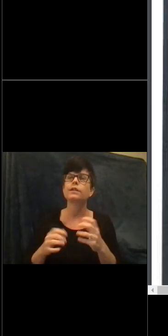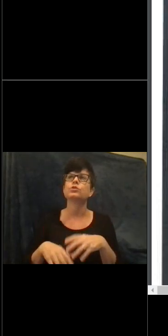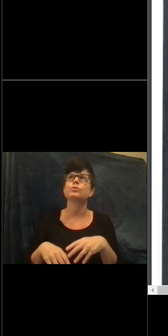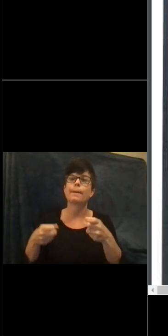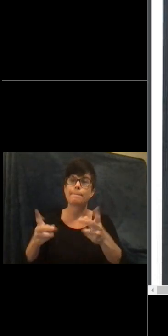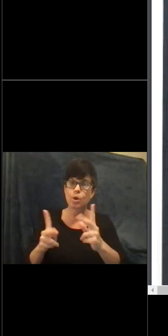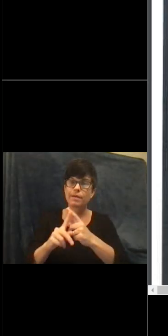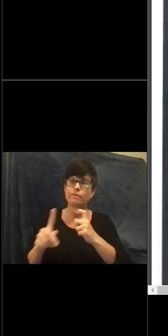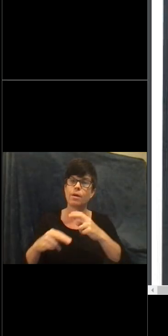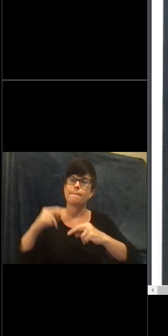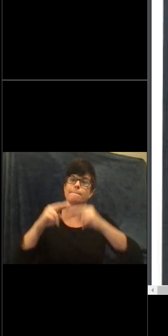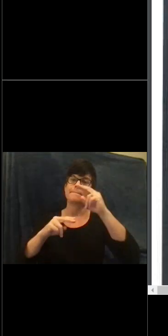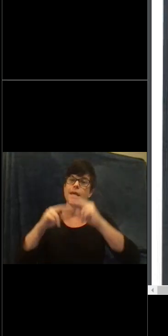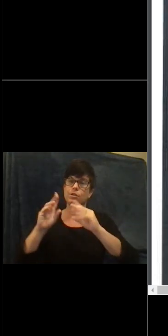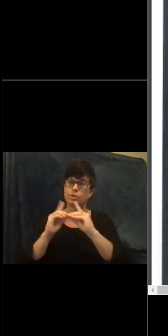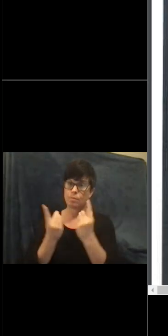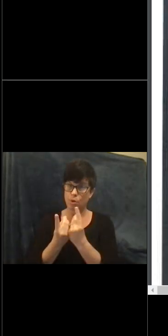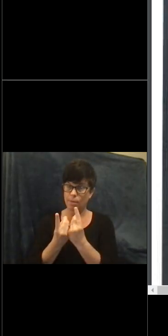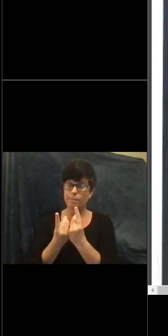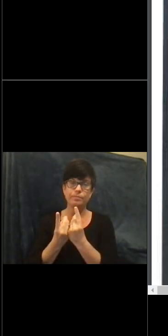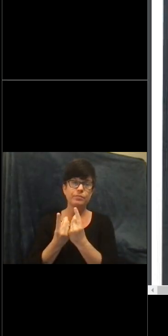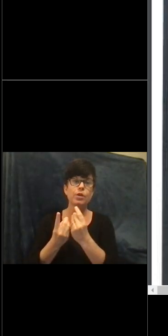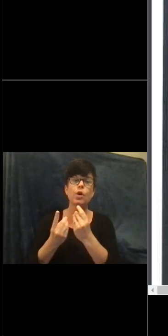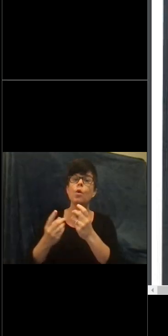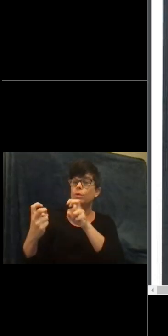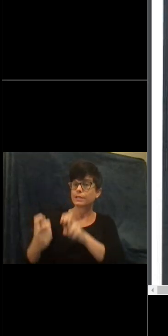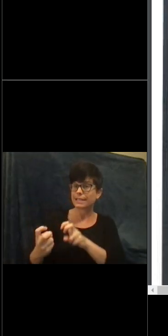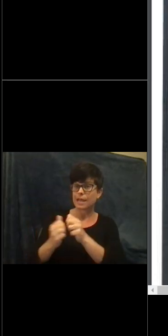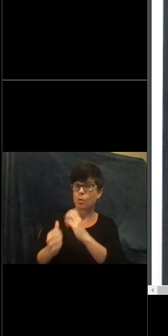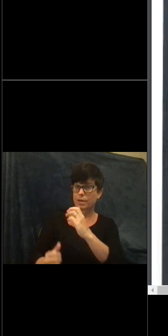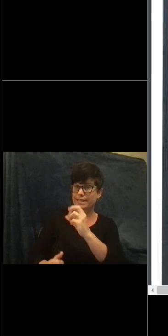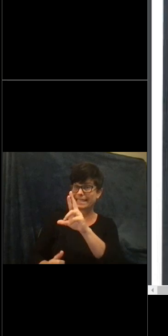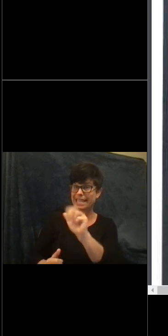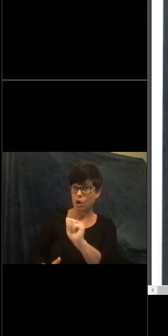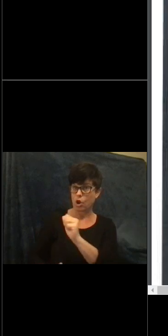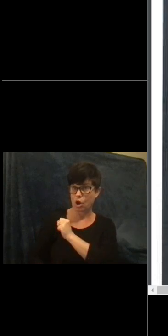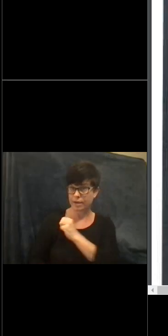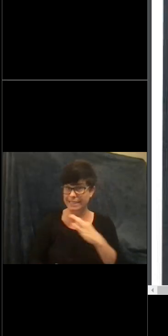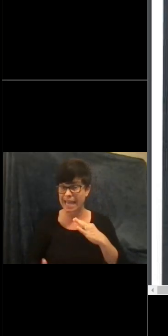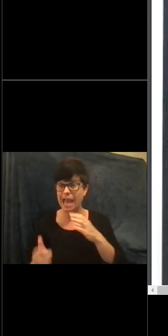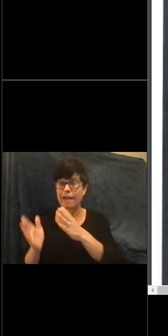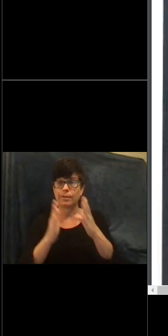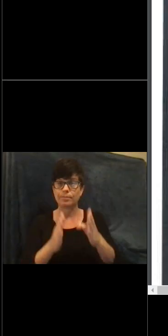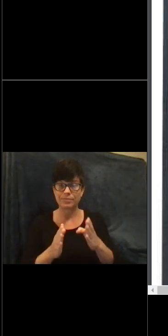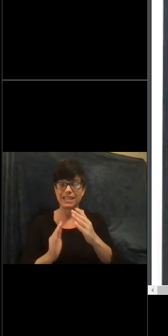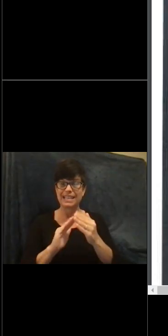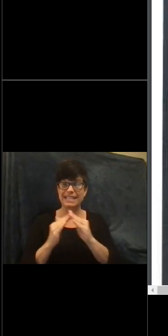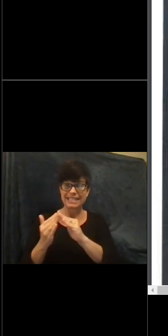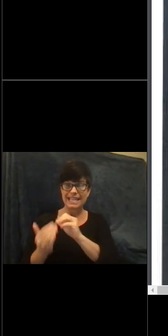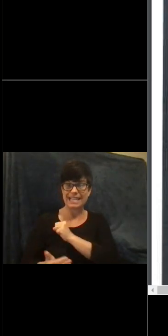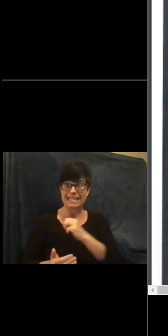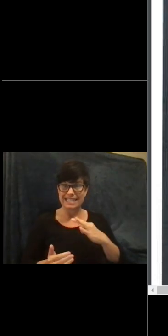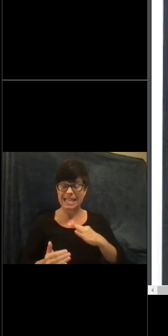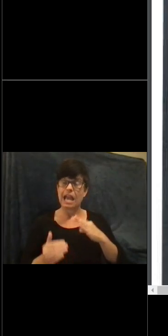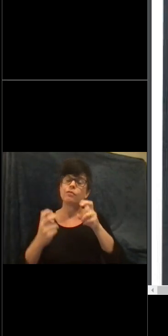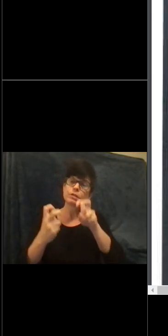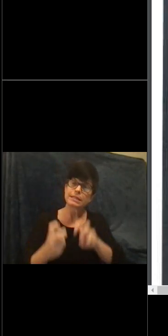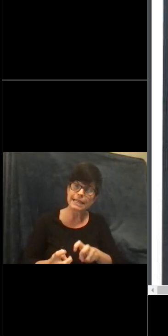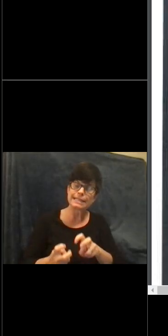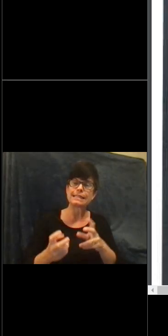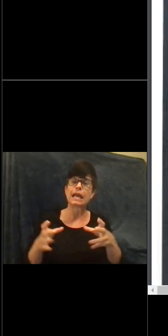things that we can do. We'll sit down with CRA staff. We'll sit down with the city staff to see if we can get